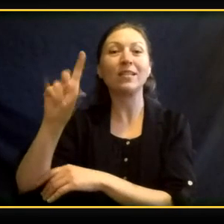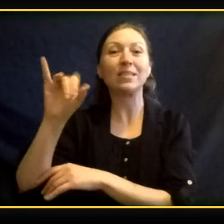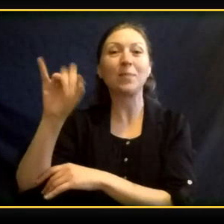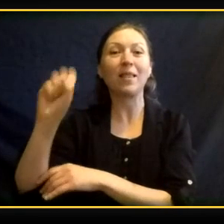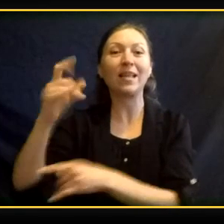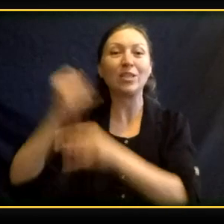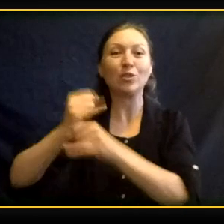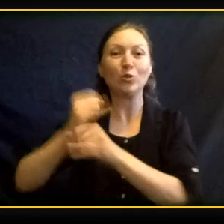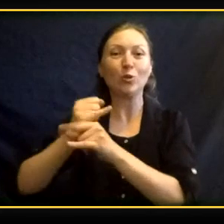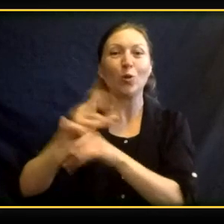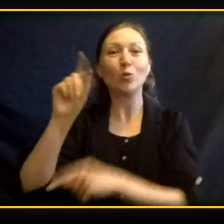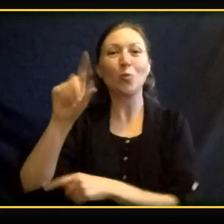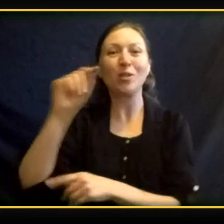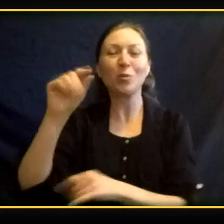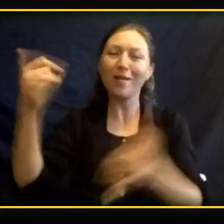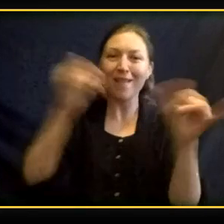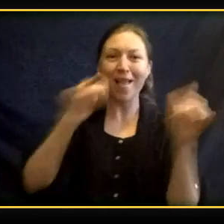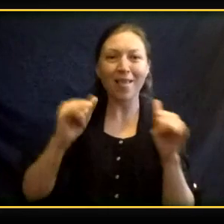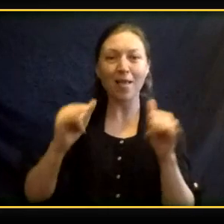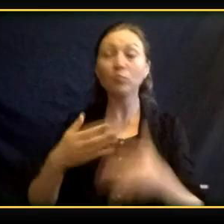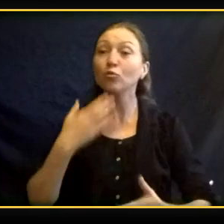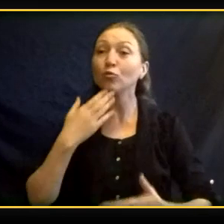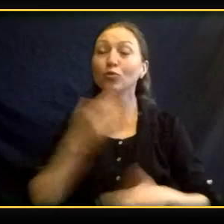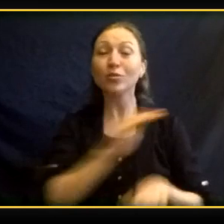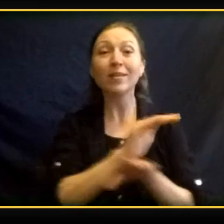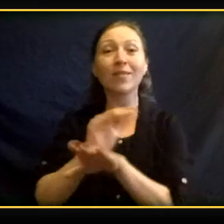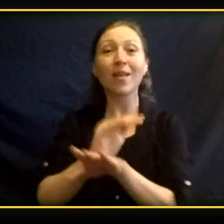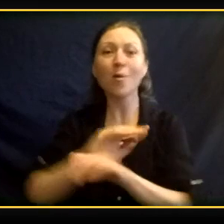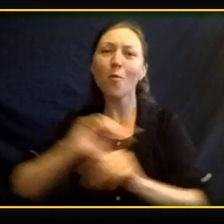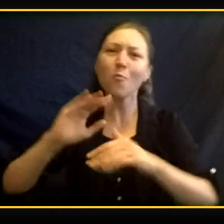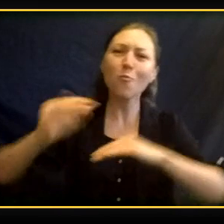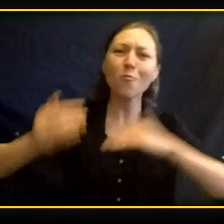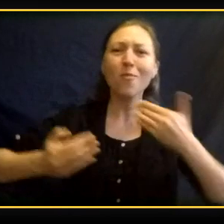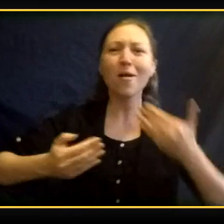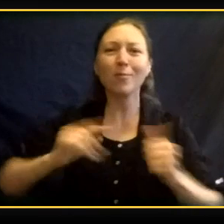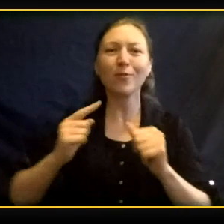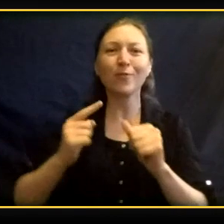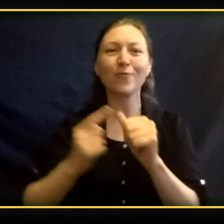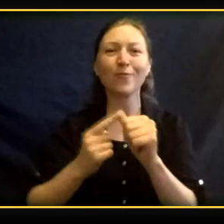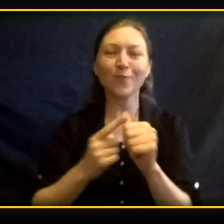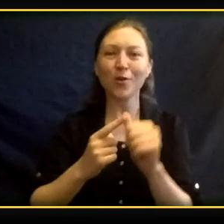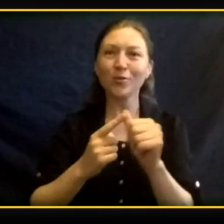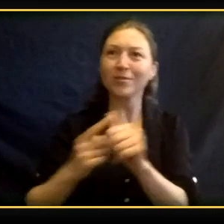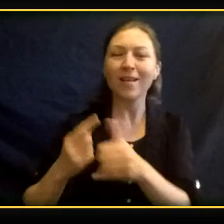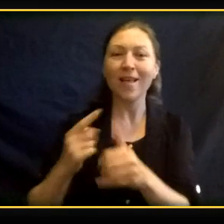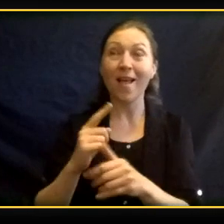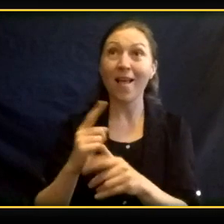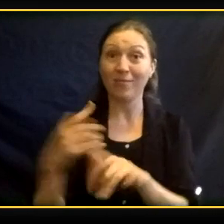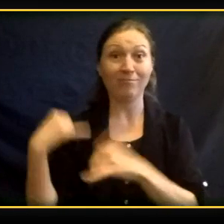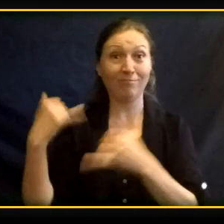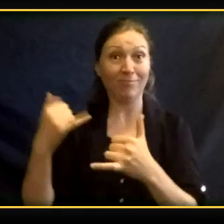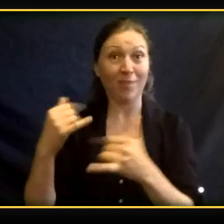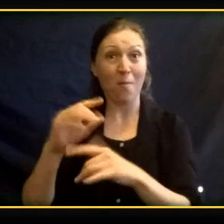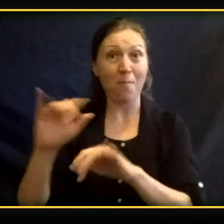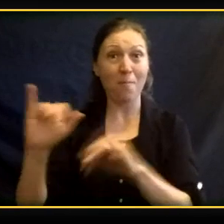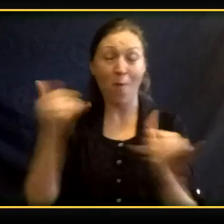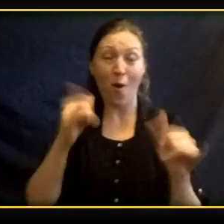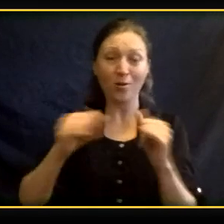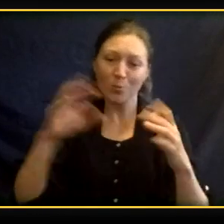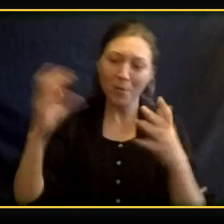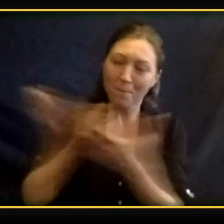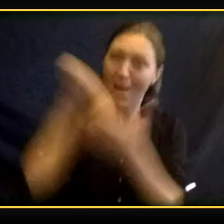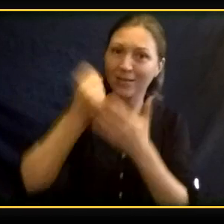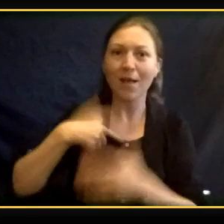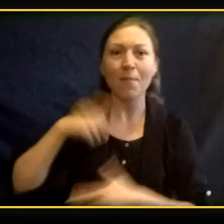Good evening and welcome to the first ever virtual Party to the Max Gala. I'm Lori Becker and I am the